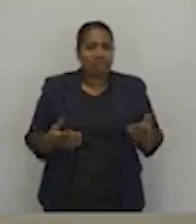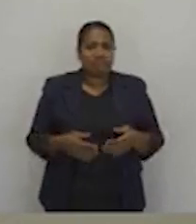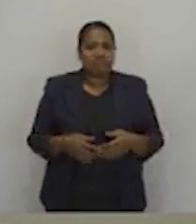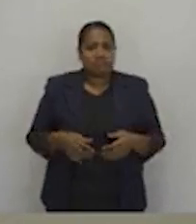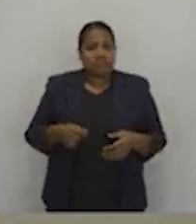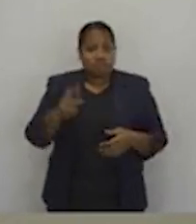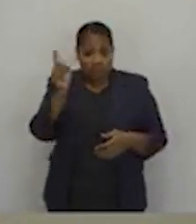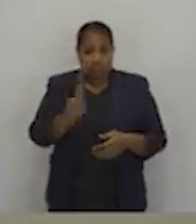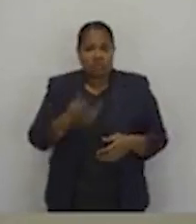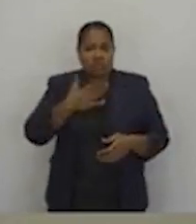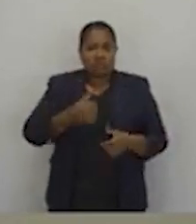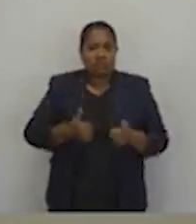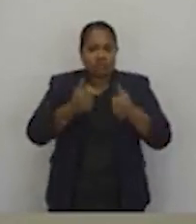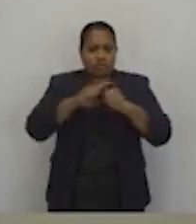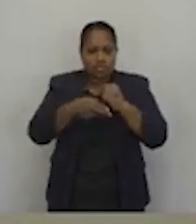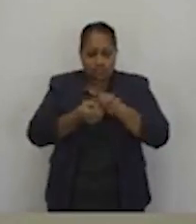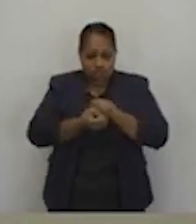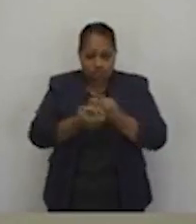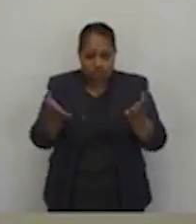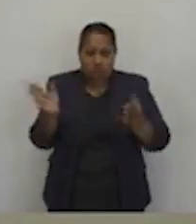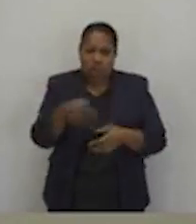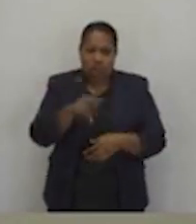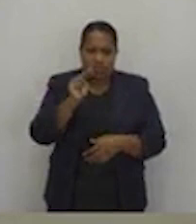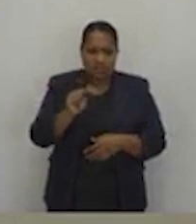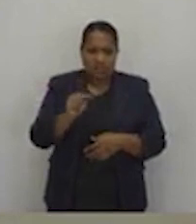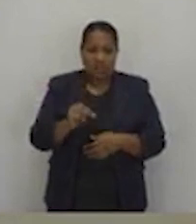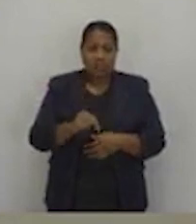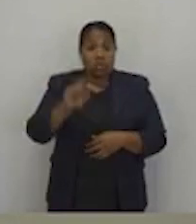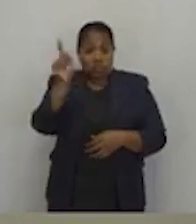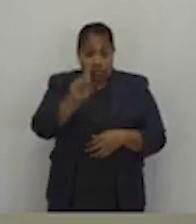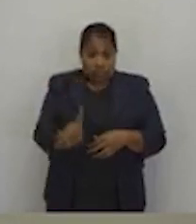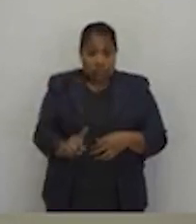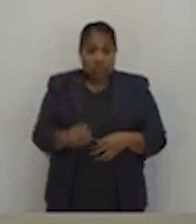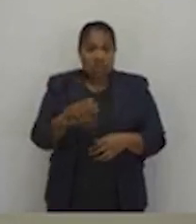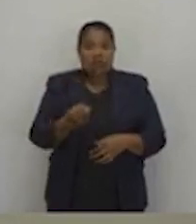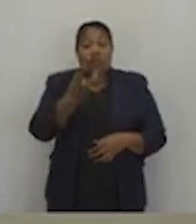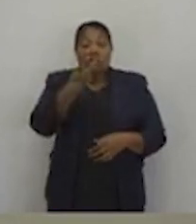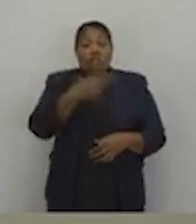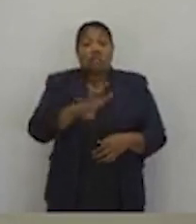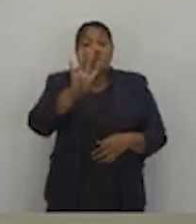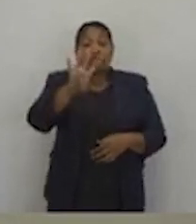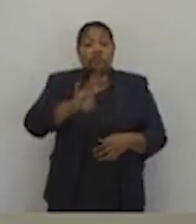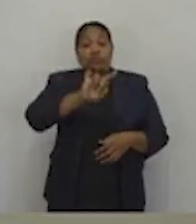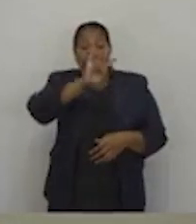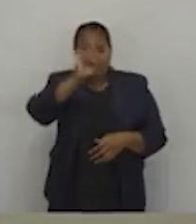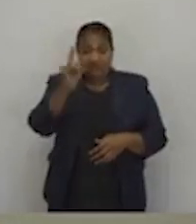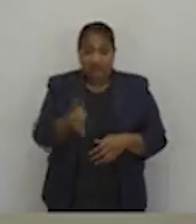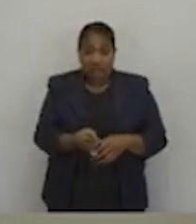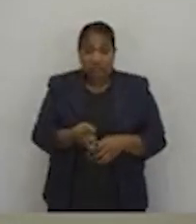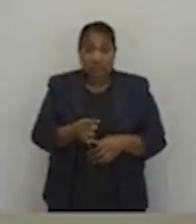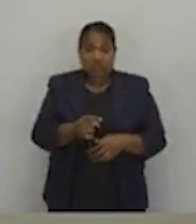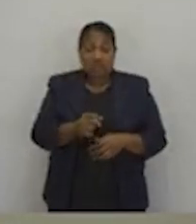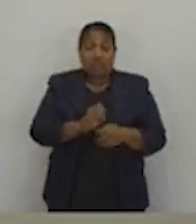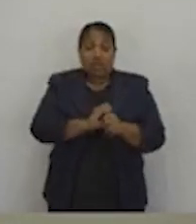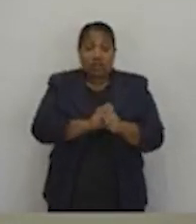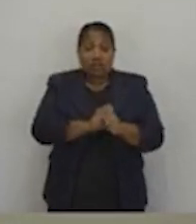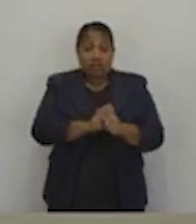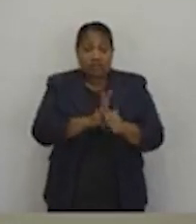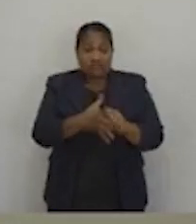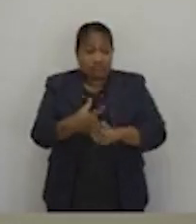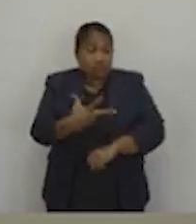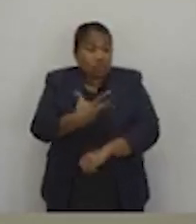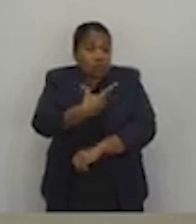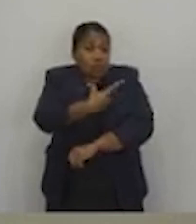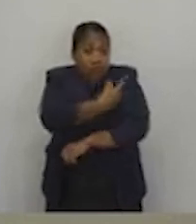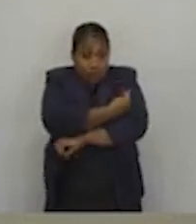it. As of today, 24,000 doses of COVID-19 vaccines will be arriving through